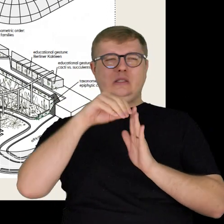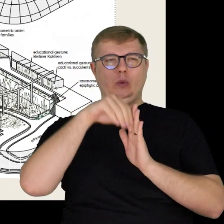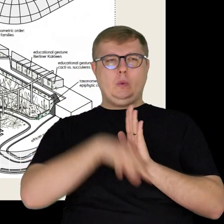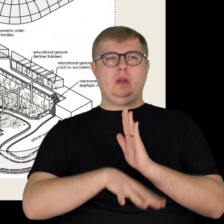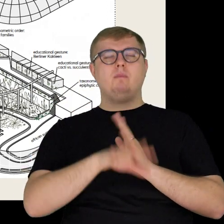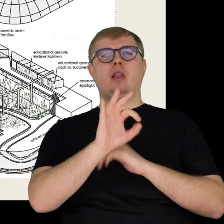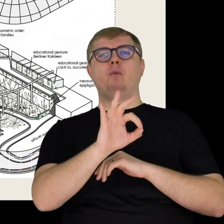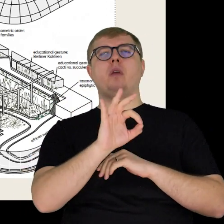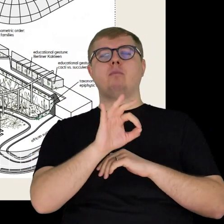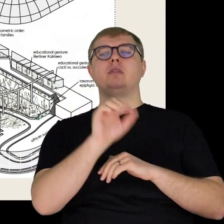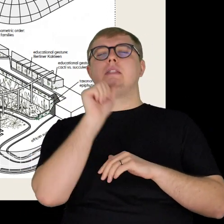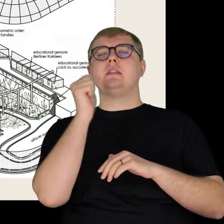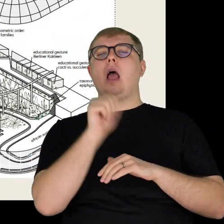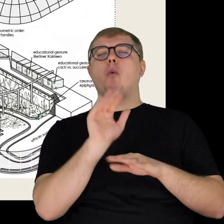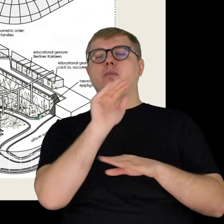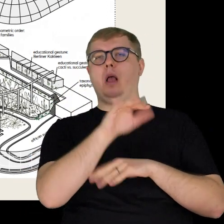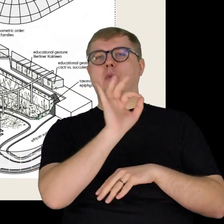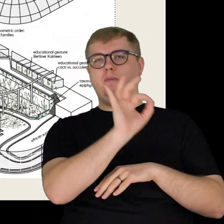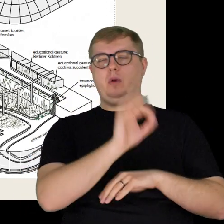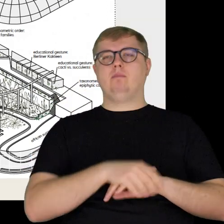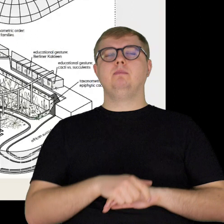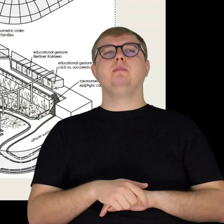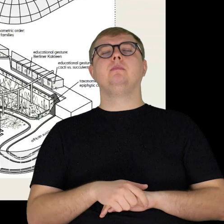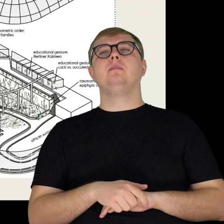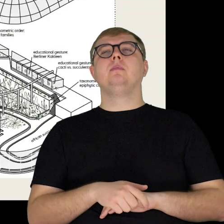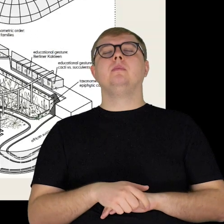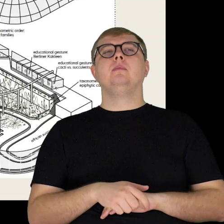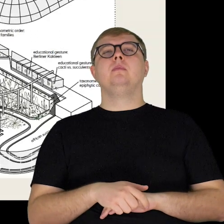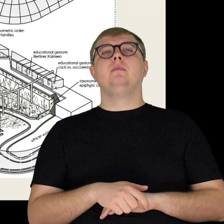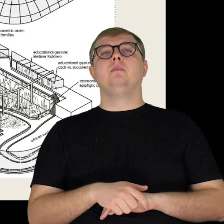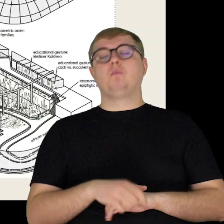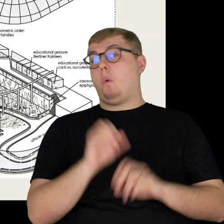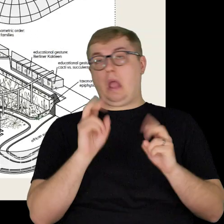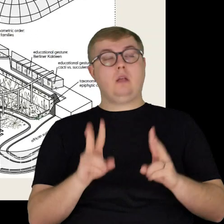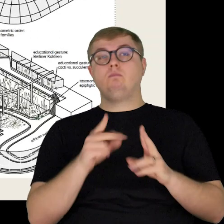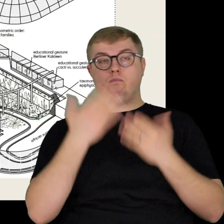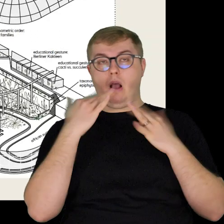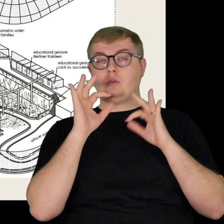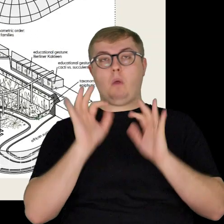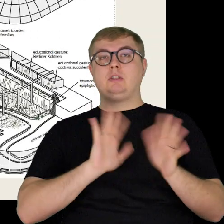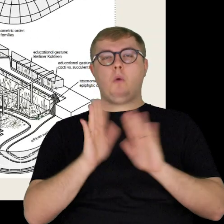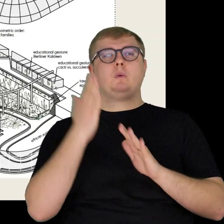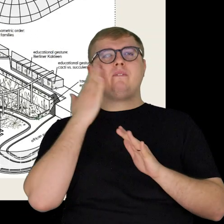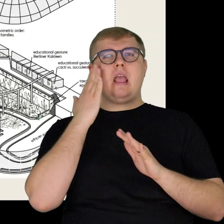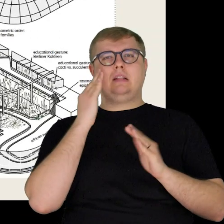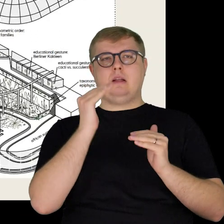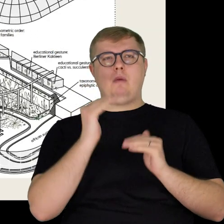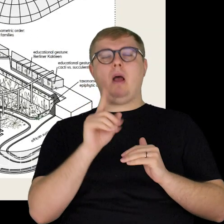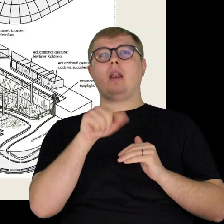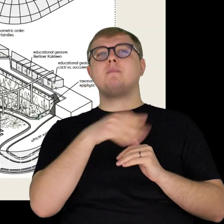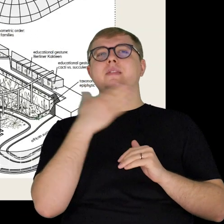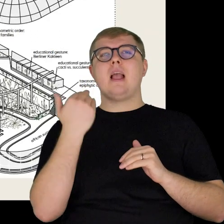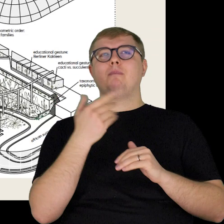And it's fine, it's a very good way of organizing knowledge, but it doesn't have much room for other ways of organizing knowledge, which perhaps